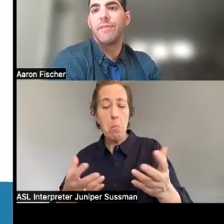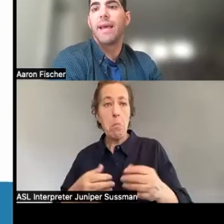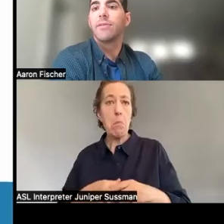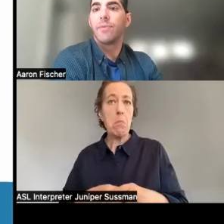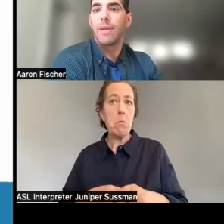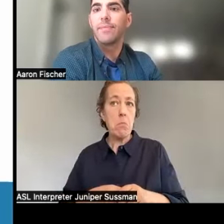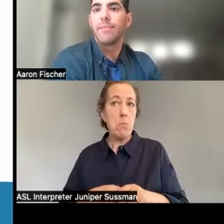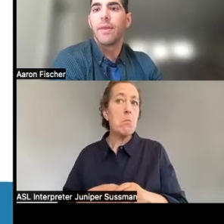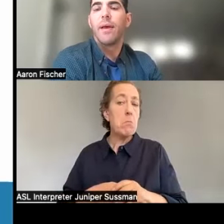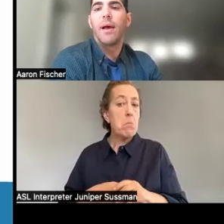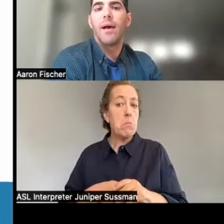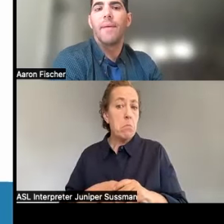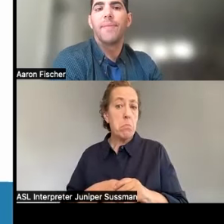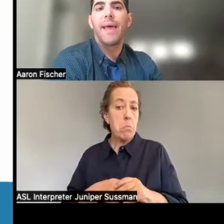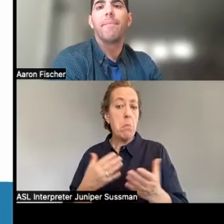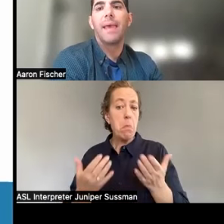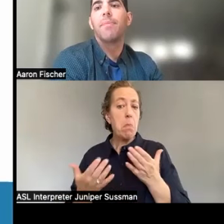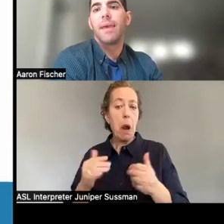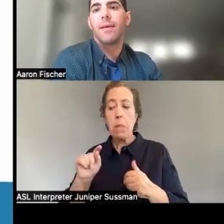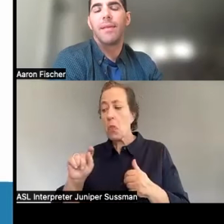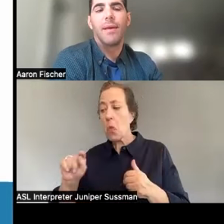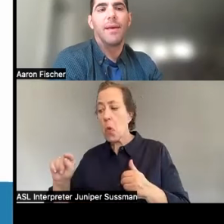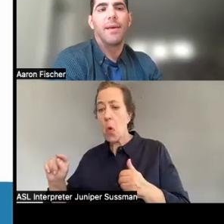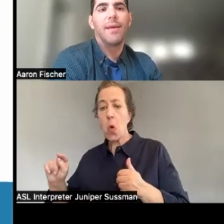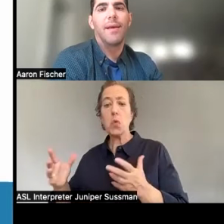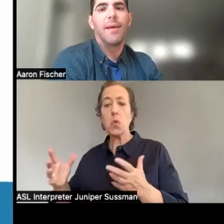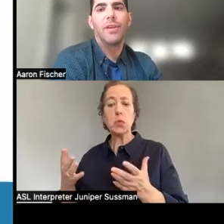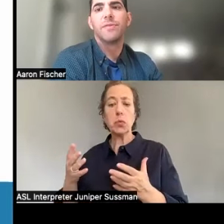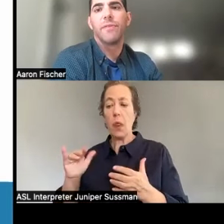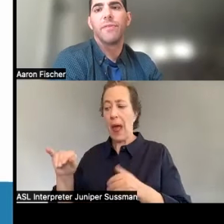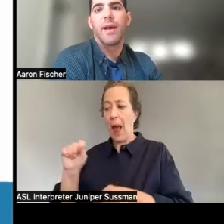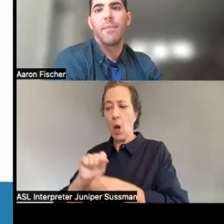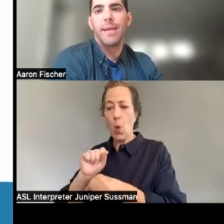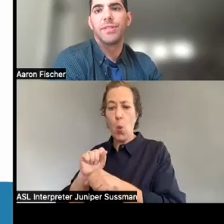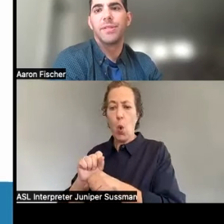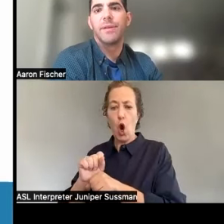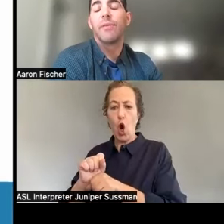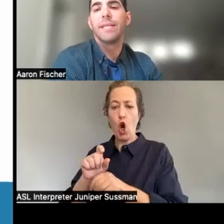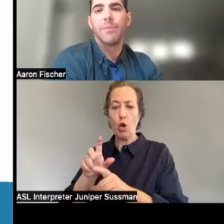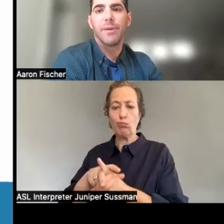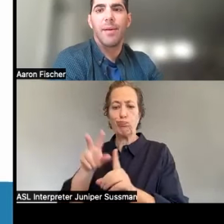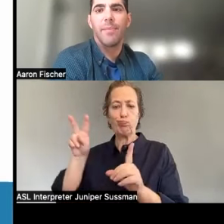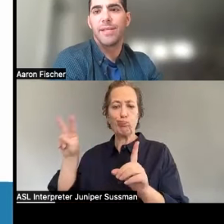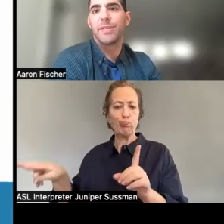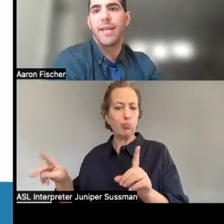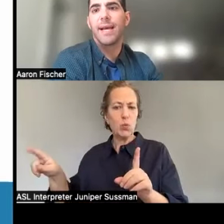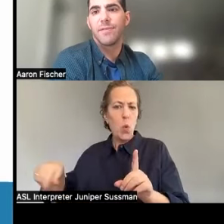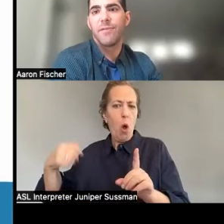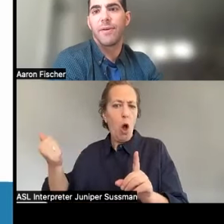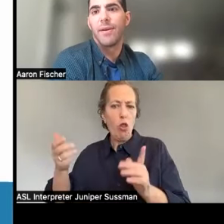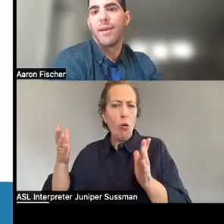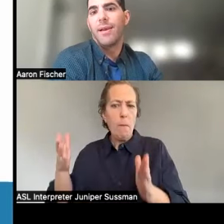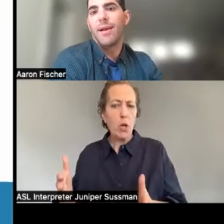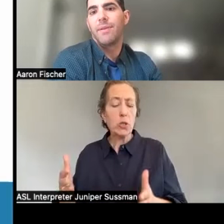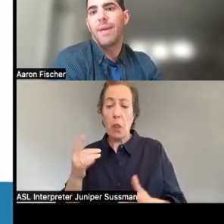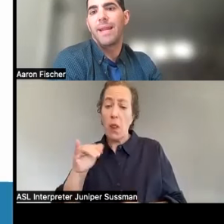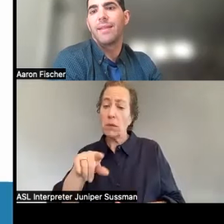reasonably shifted elsewhere. That may be a useful accommodation and a reasonable accommodation to ask